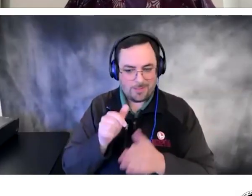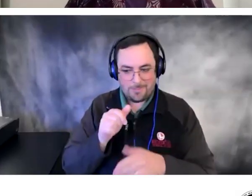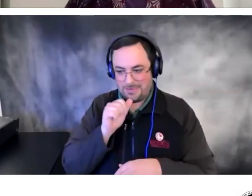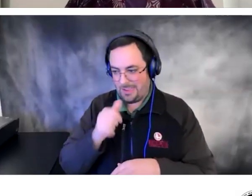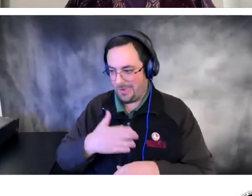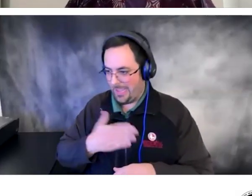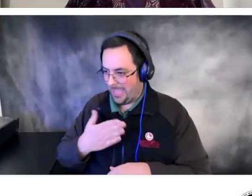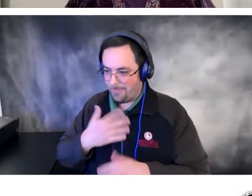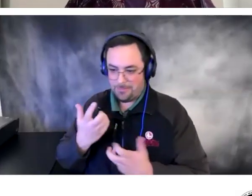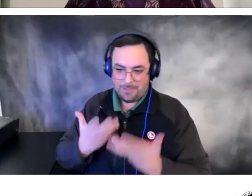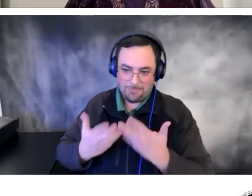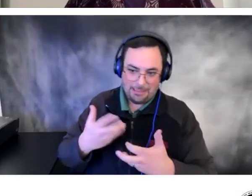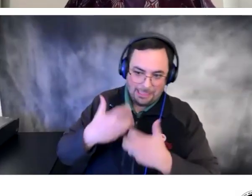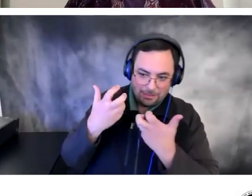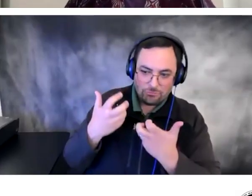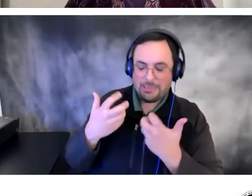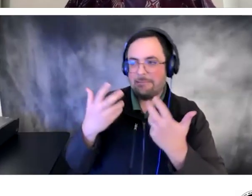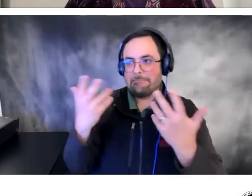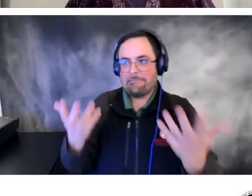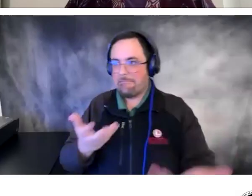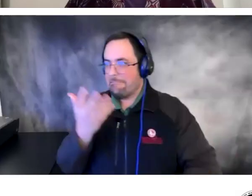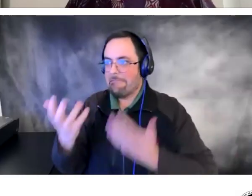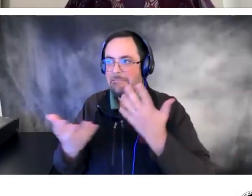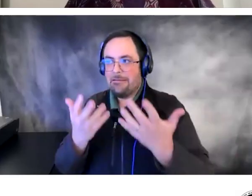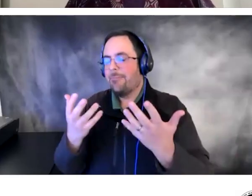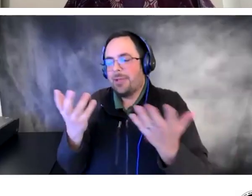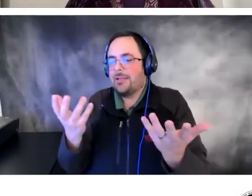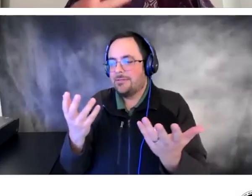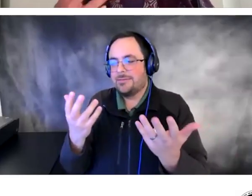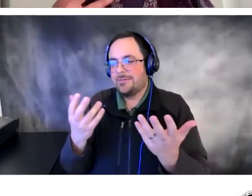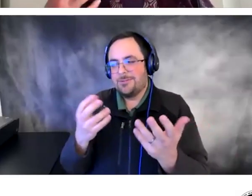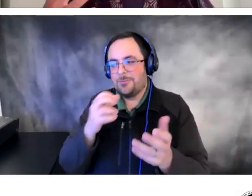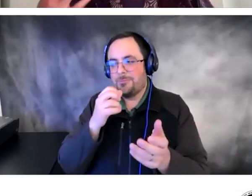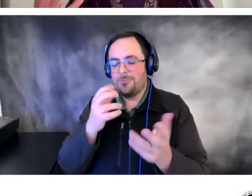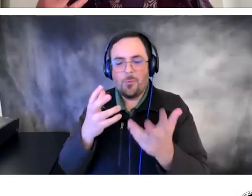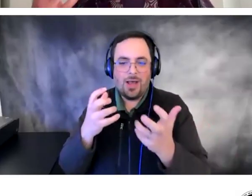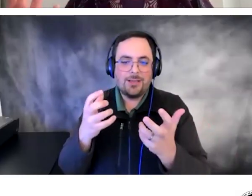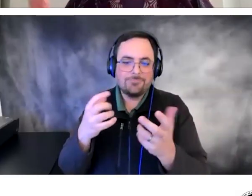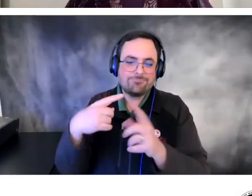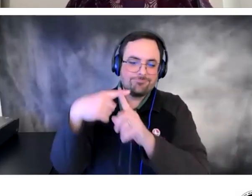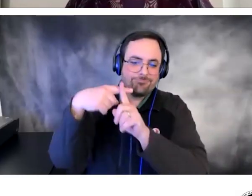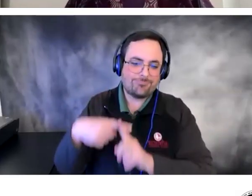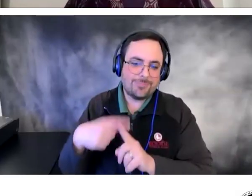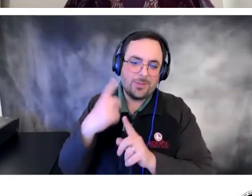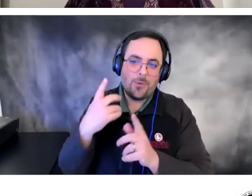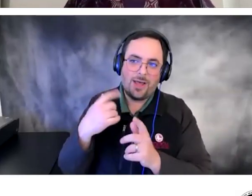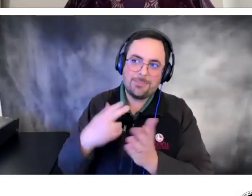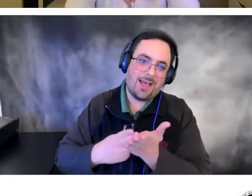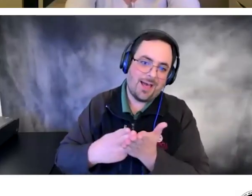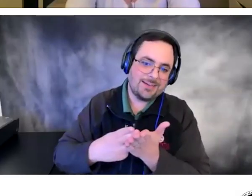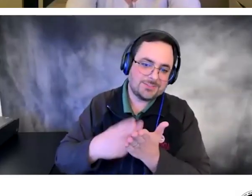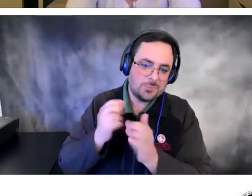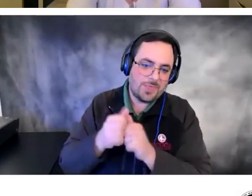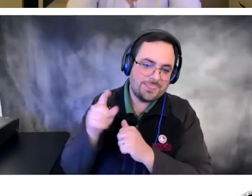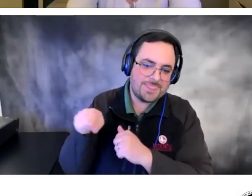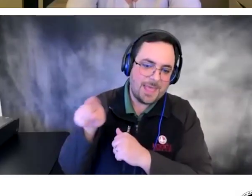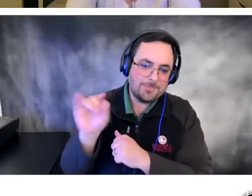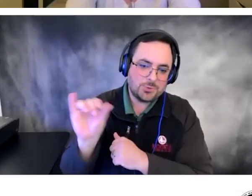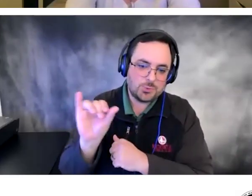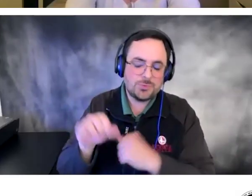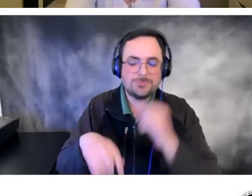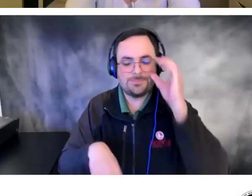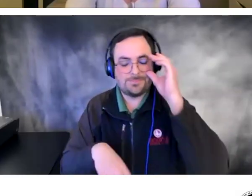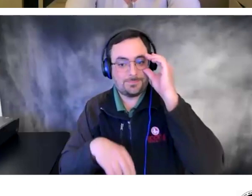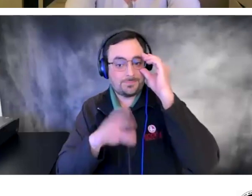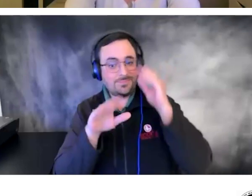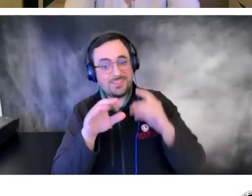feel unhappy or they might get angry when we get to it. But it'd be dishonest to not include that, right? no, it is true. I worked with a